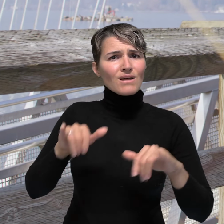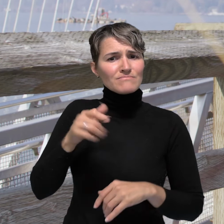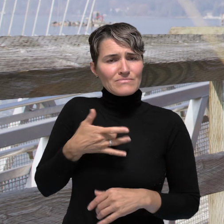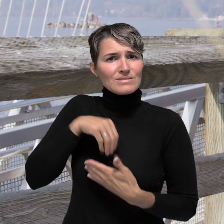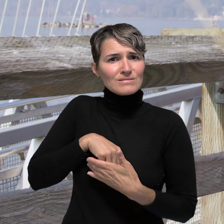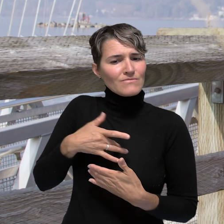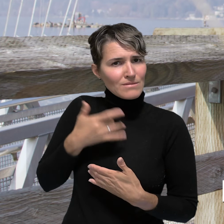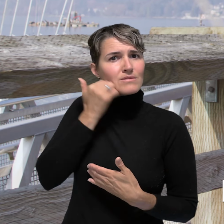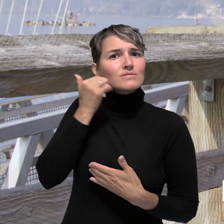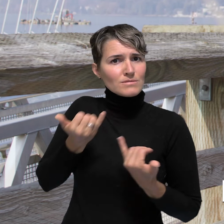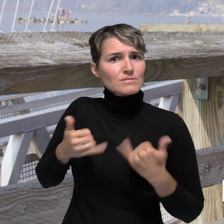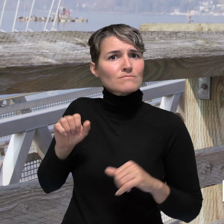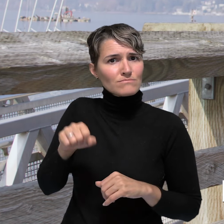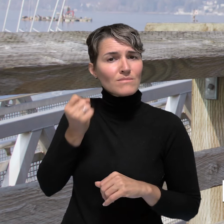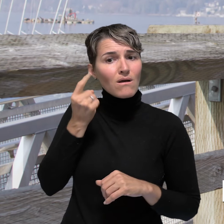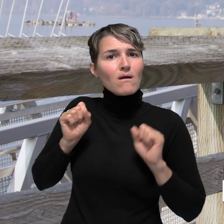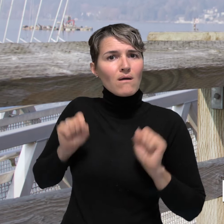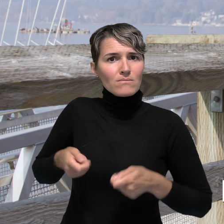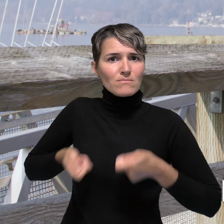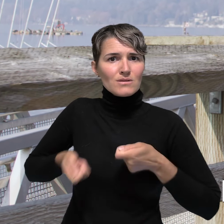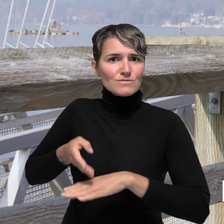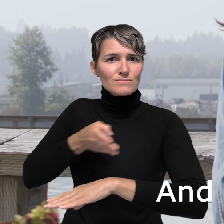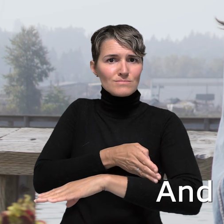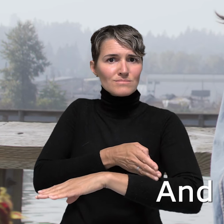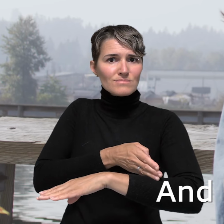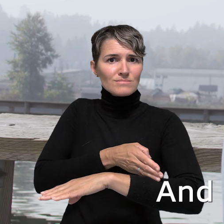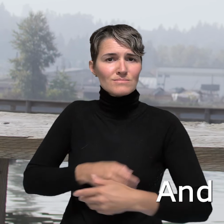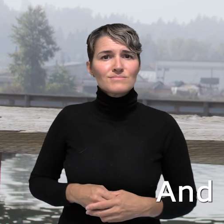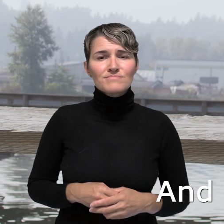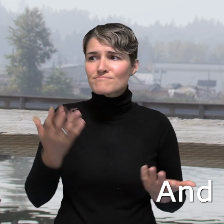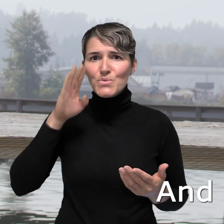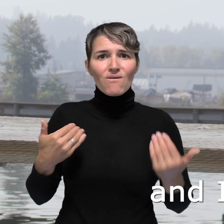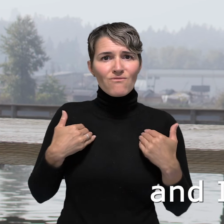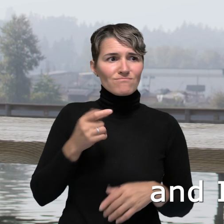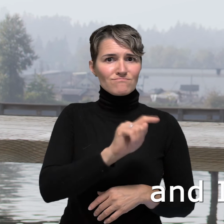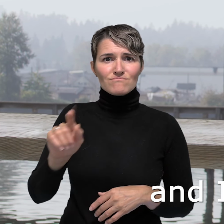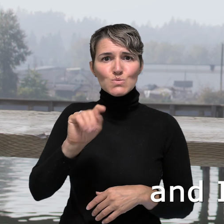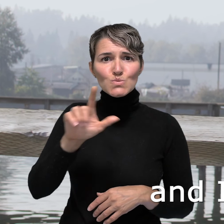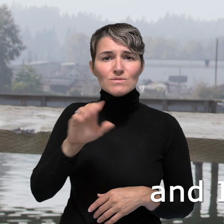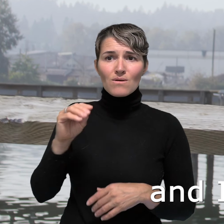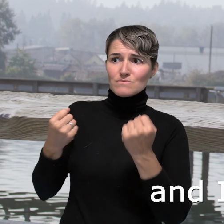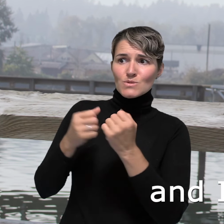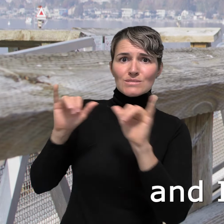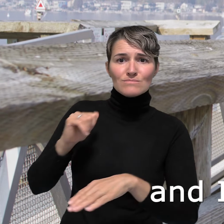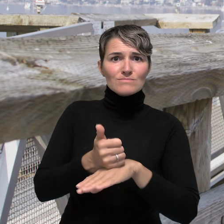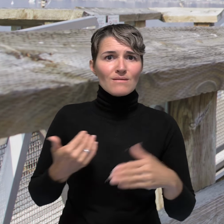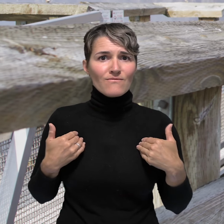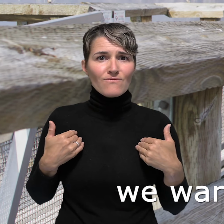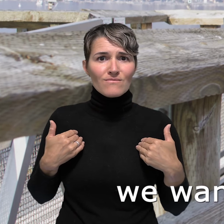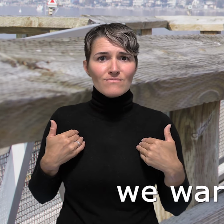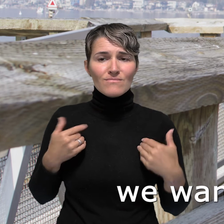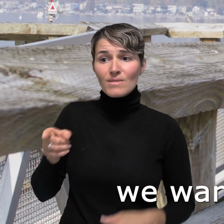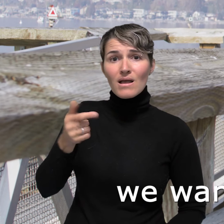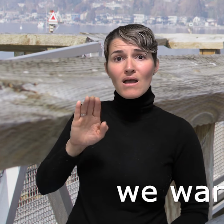feel it every day, but I can manage it better, and I know that I have better tools and I have a better support system. At Gabi